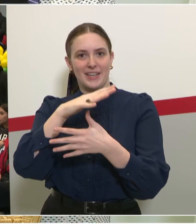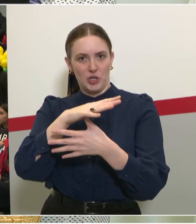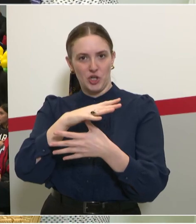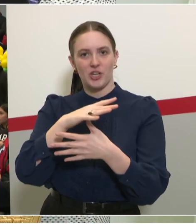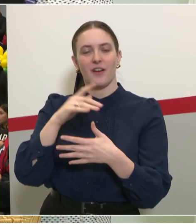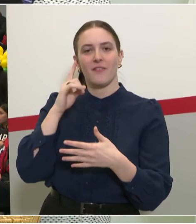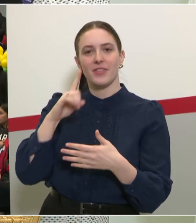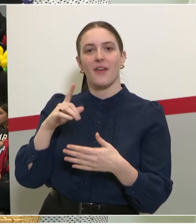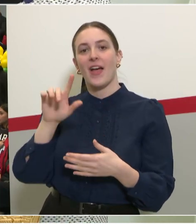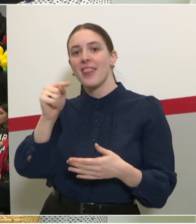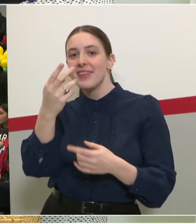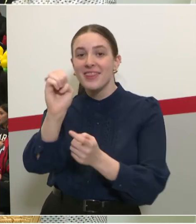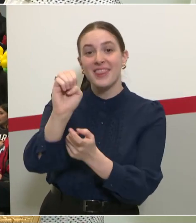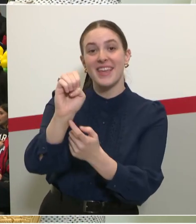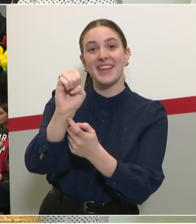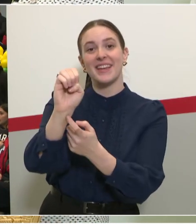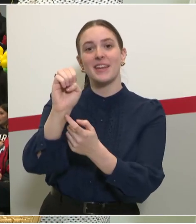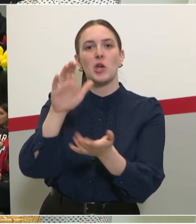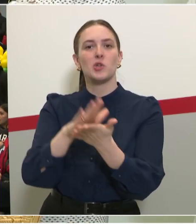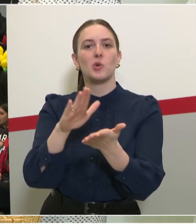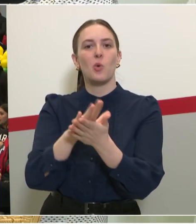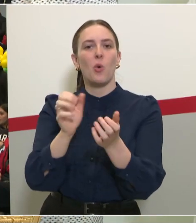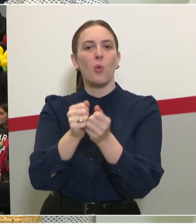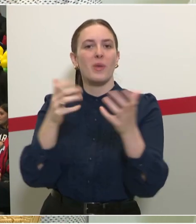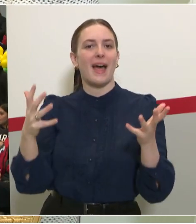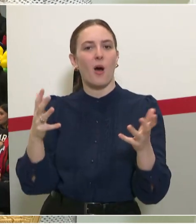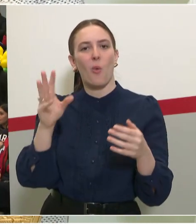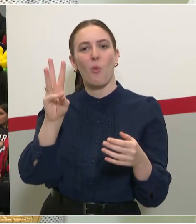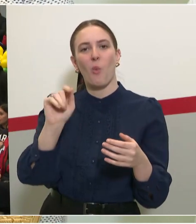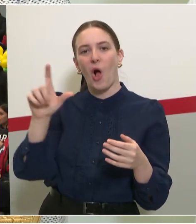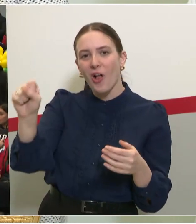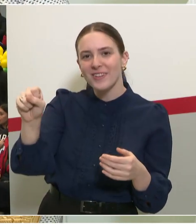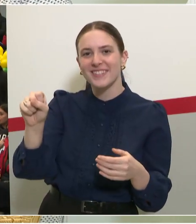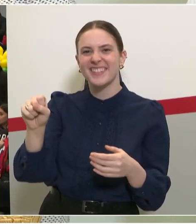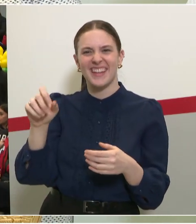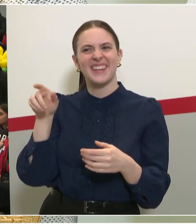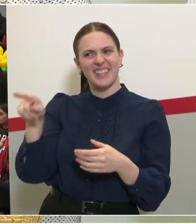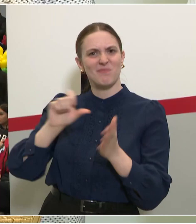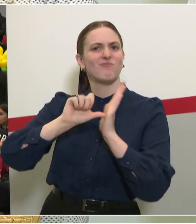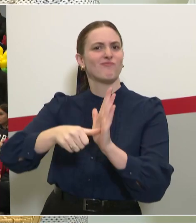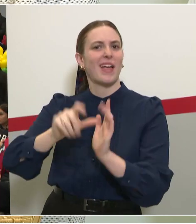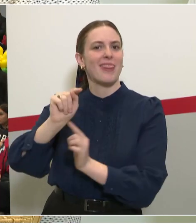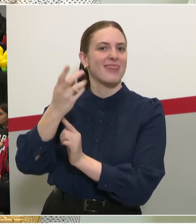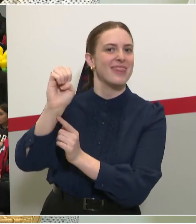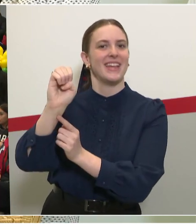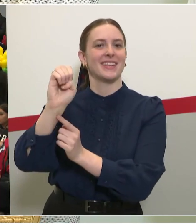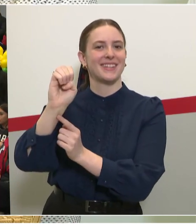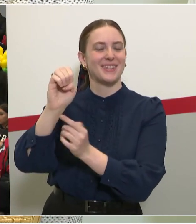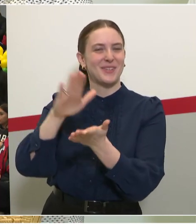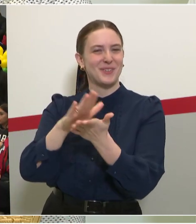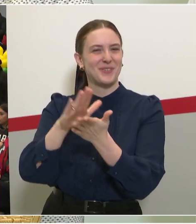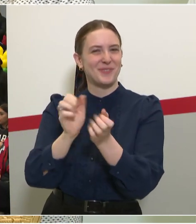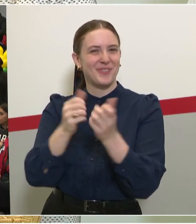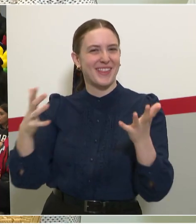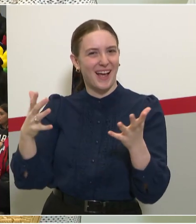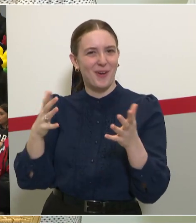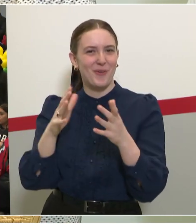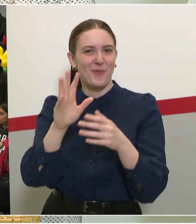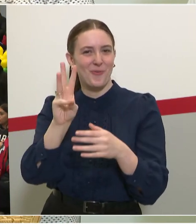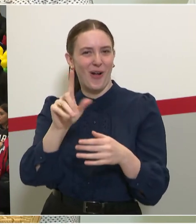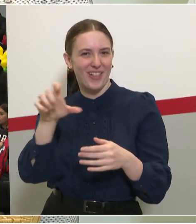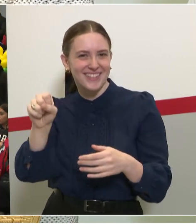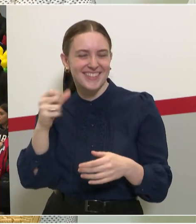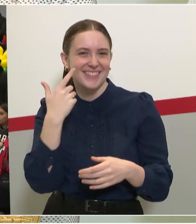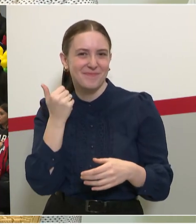Walls. That's what he said, do it like the School Without Walls. And in 2023, he was